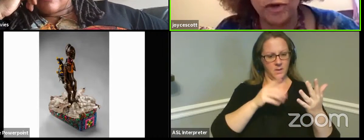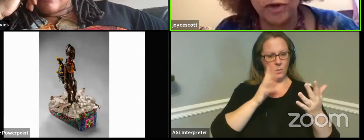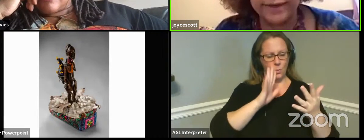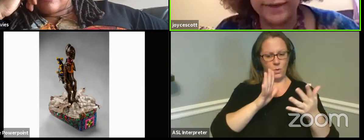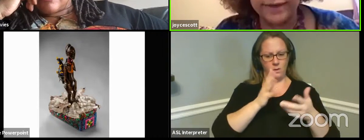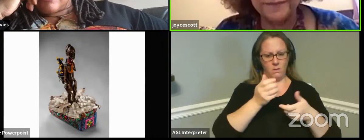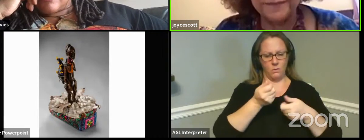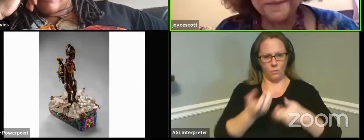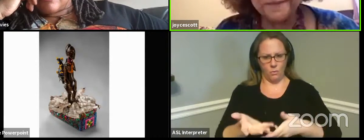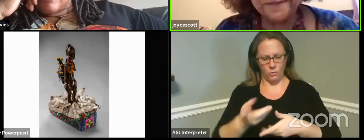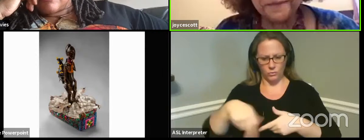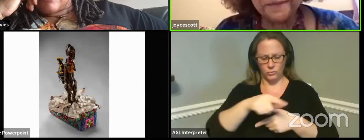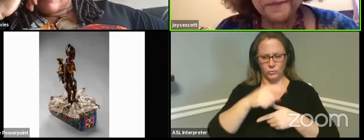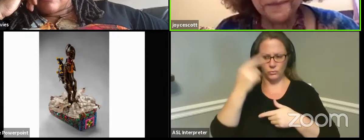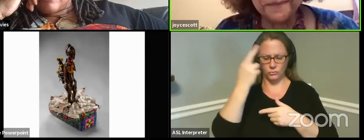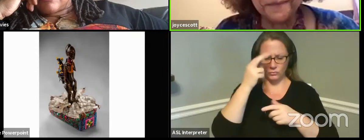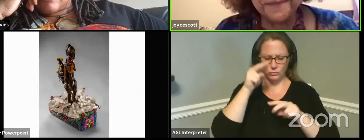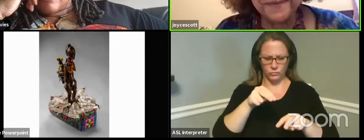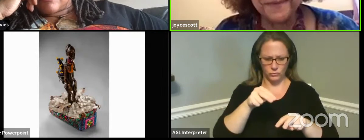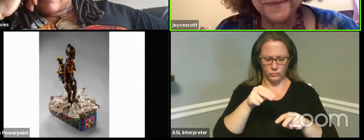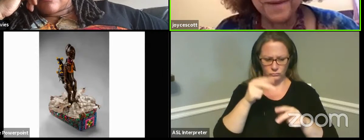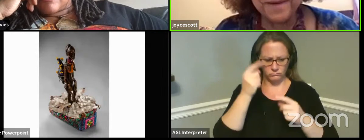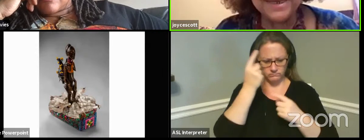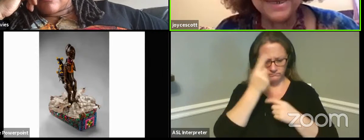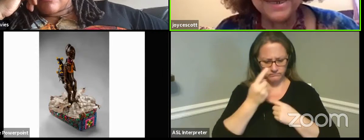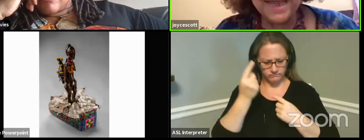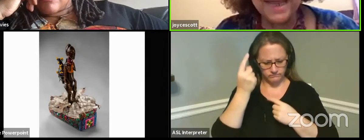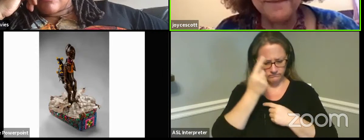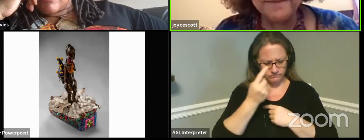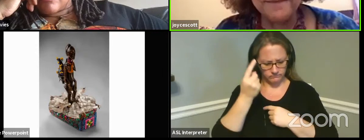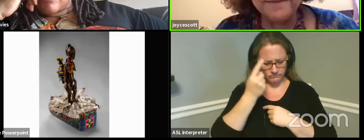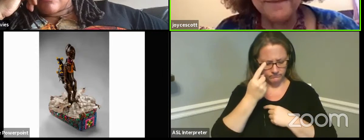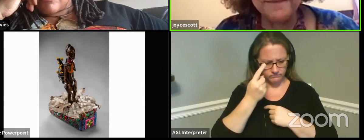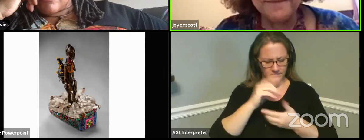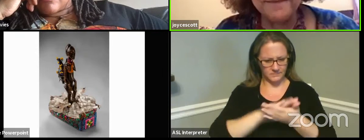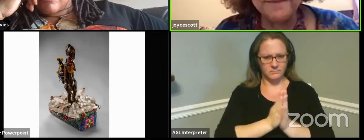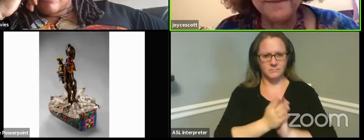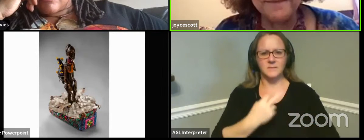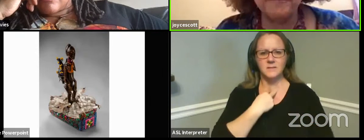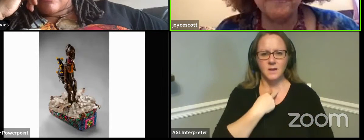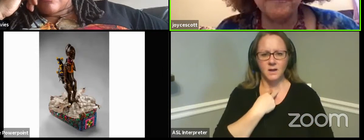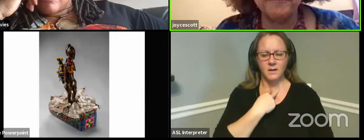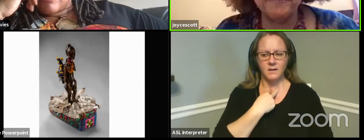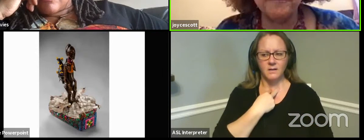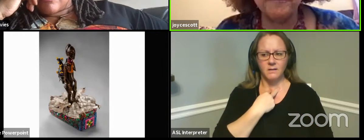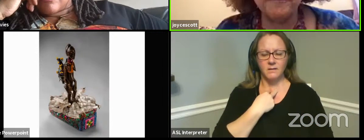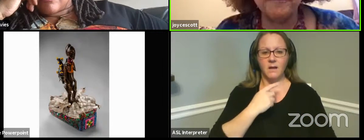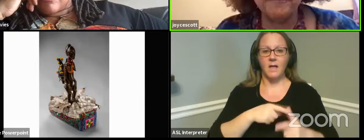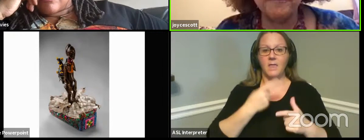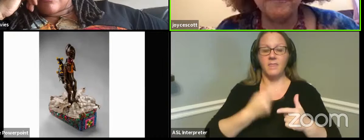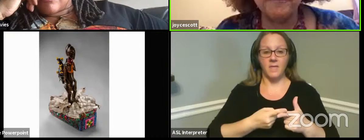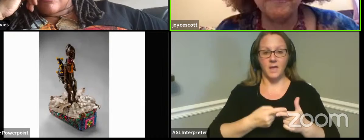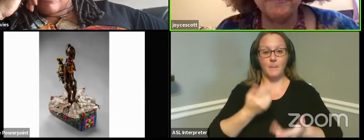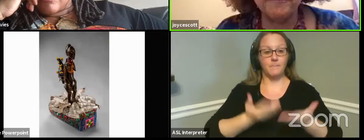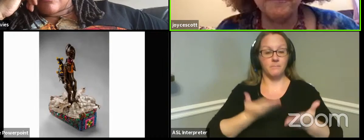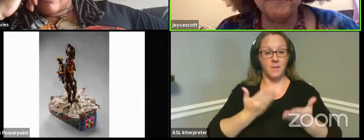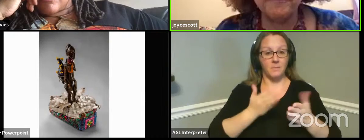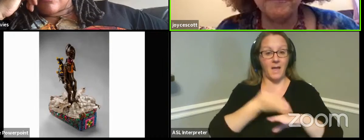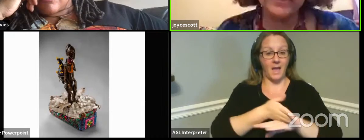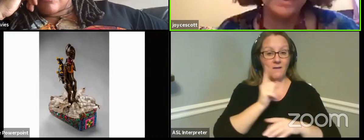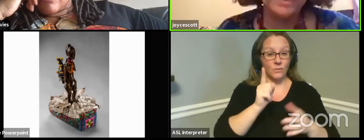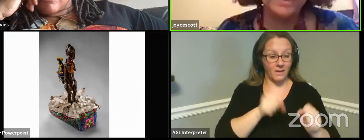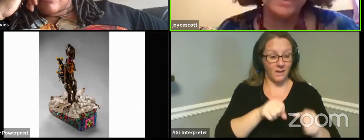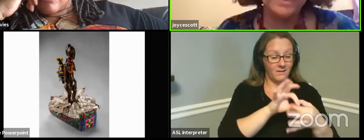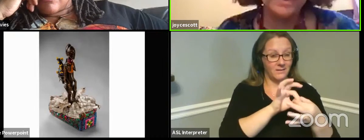stuck on it. And by the time you've unstuck yourself, maybe there's a residue that talks to you about